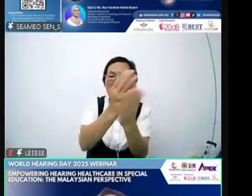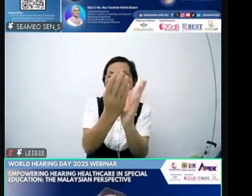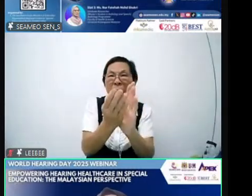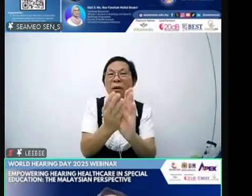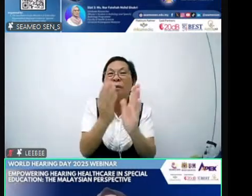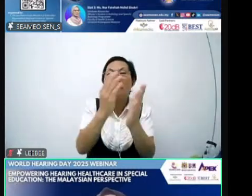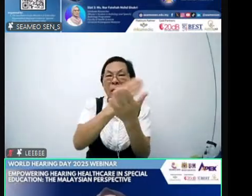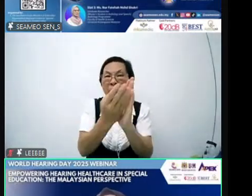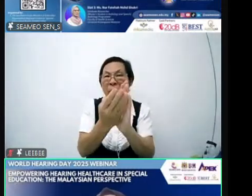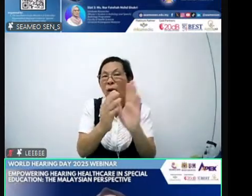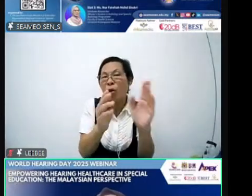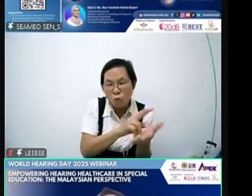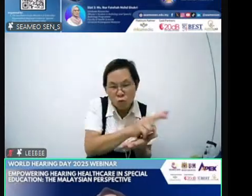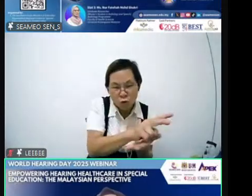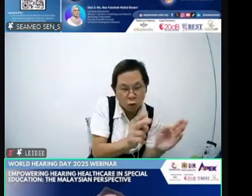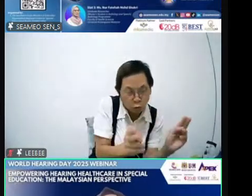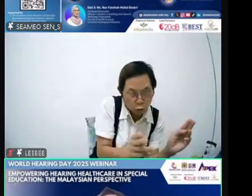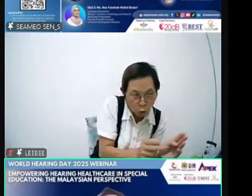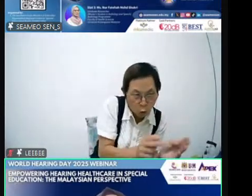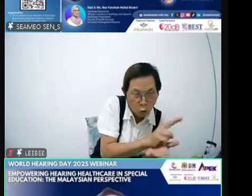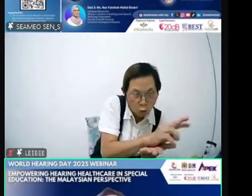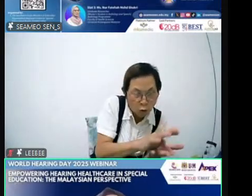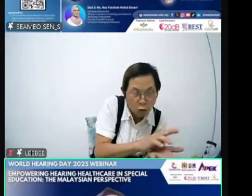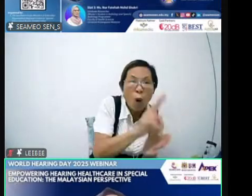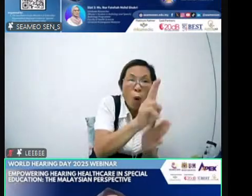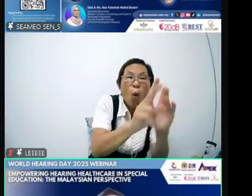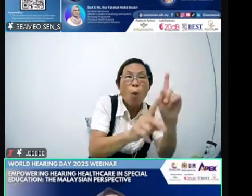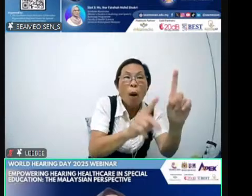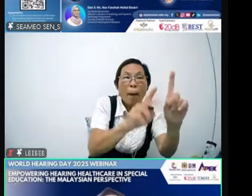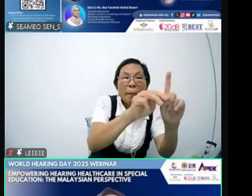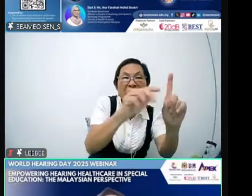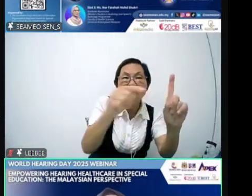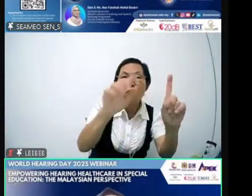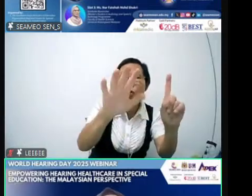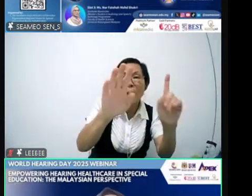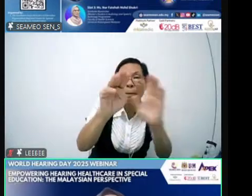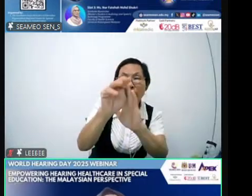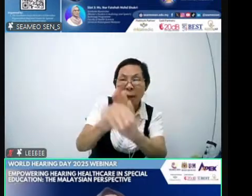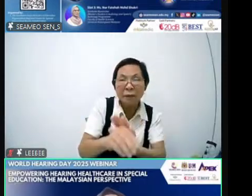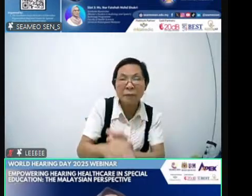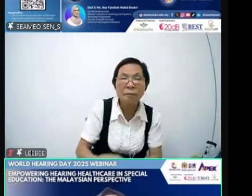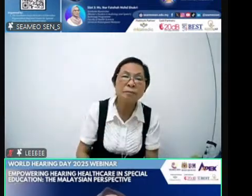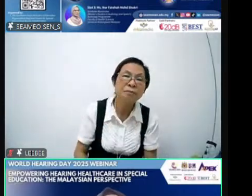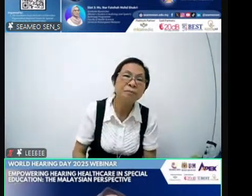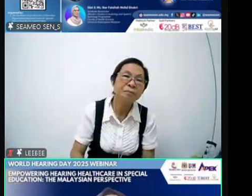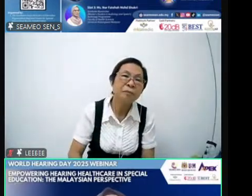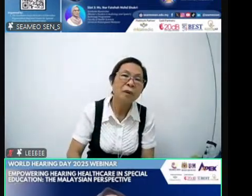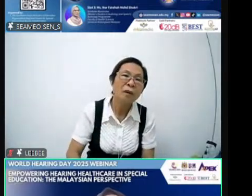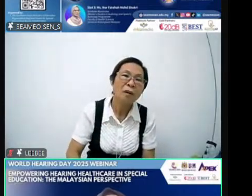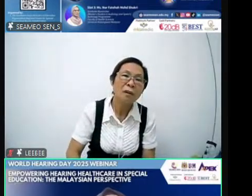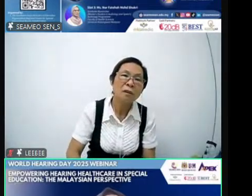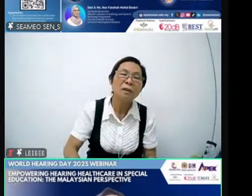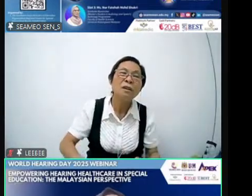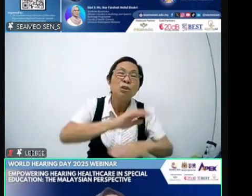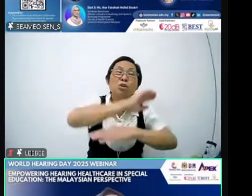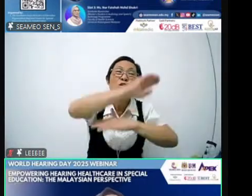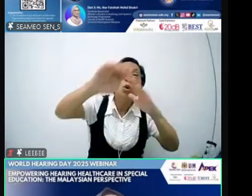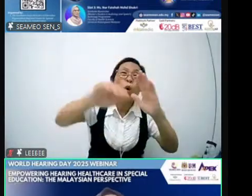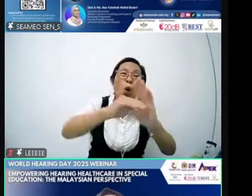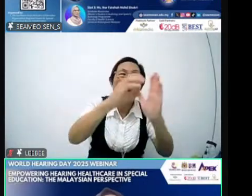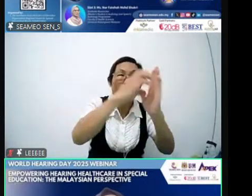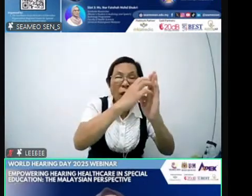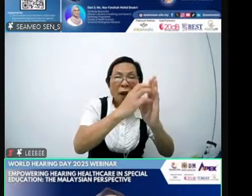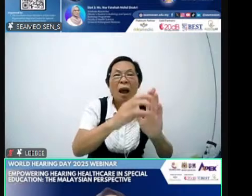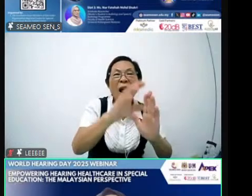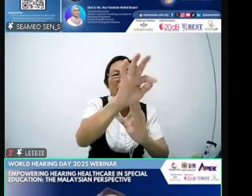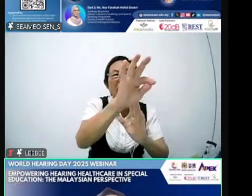video segments ranging from 1 minute to 5 minutes. In total, the full module takes just 19 minutes and